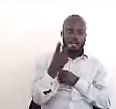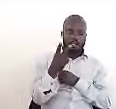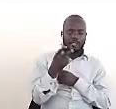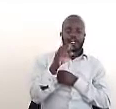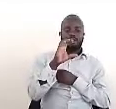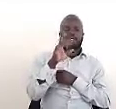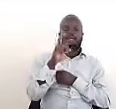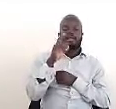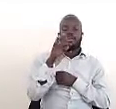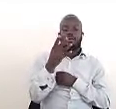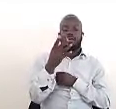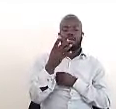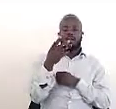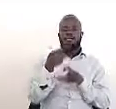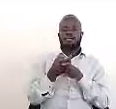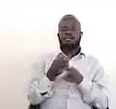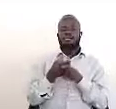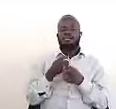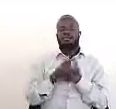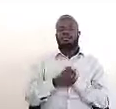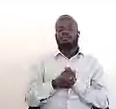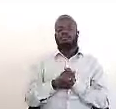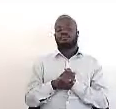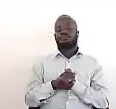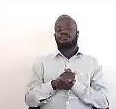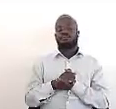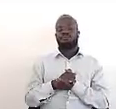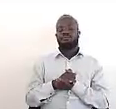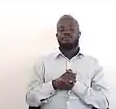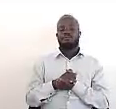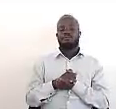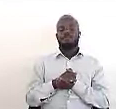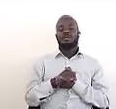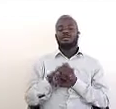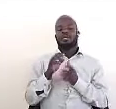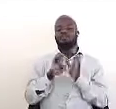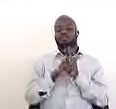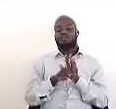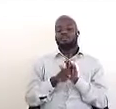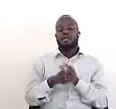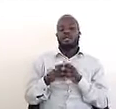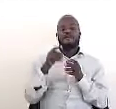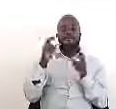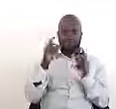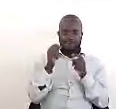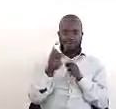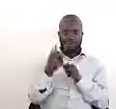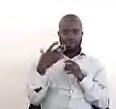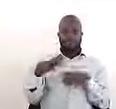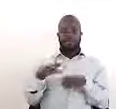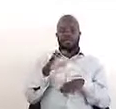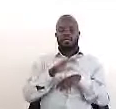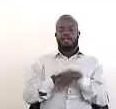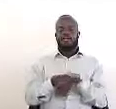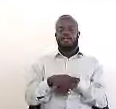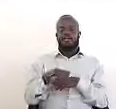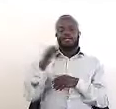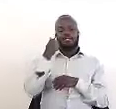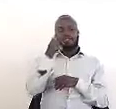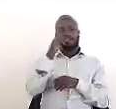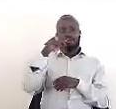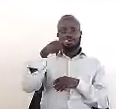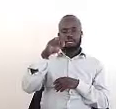200 CD4 cells. Most OIs occur only at certain T cell counts. For example, very few people